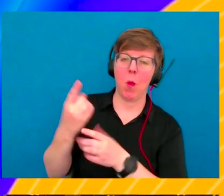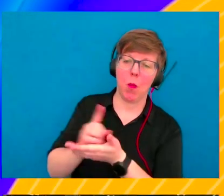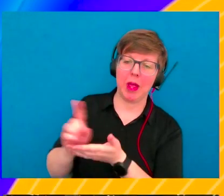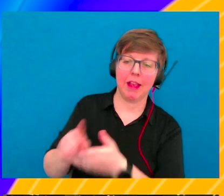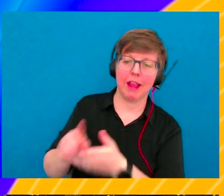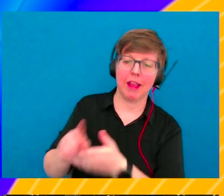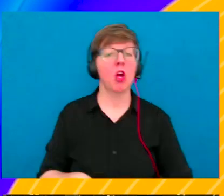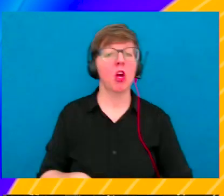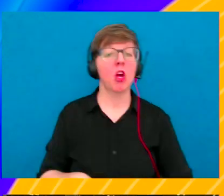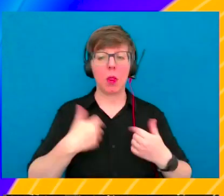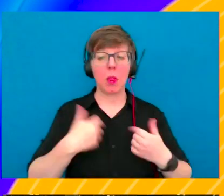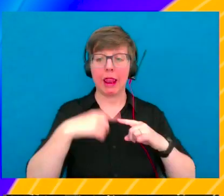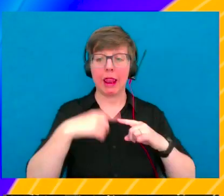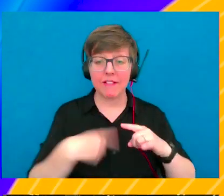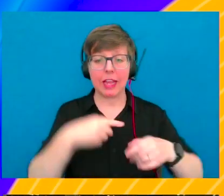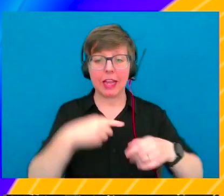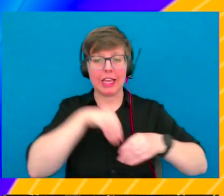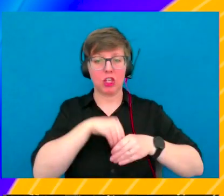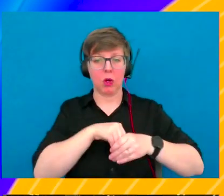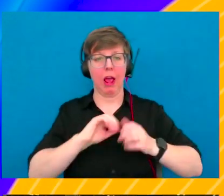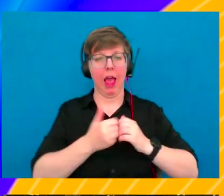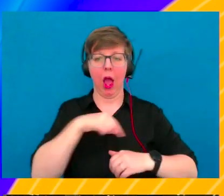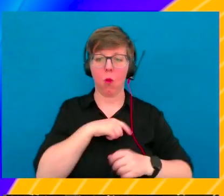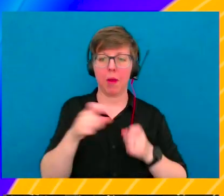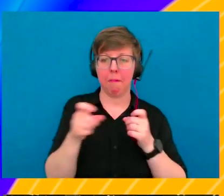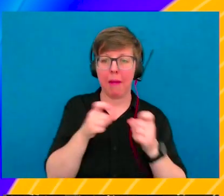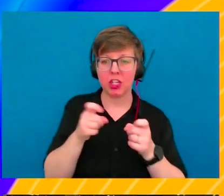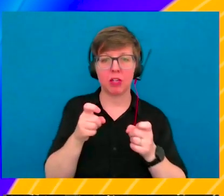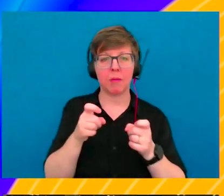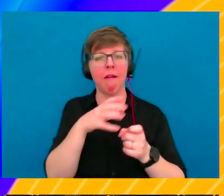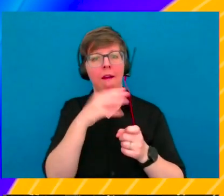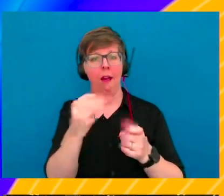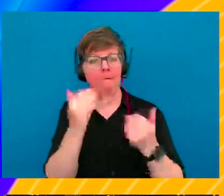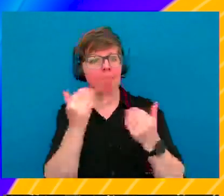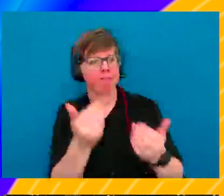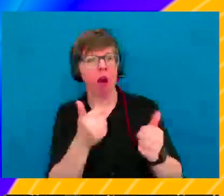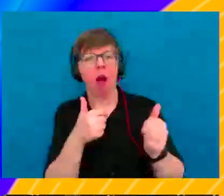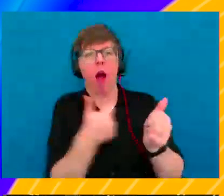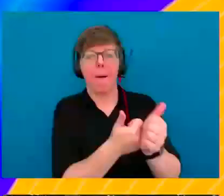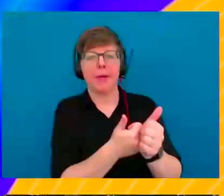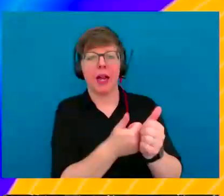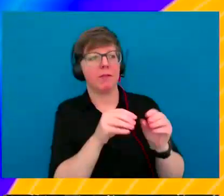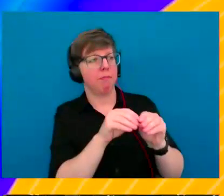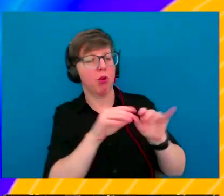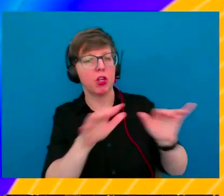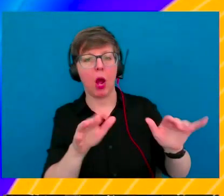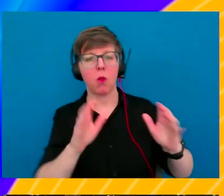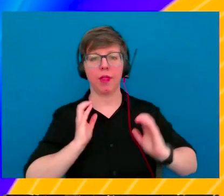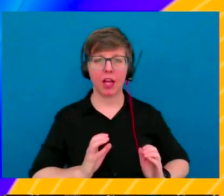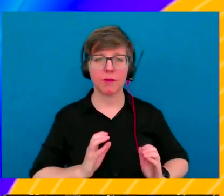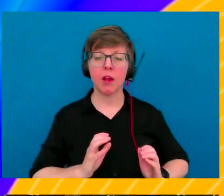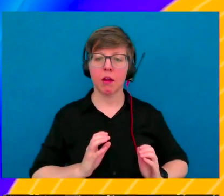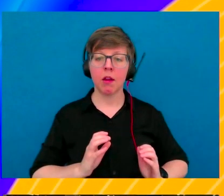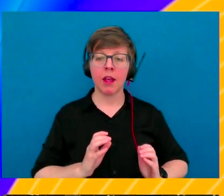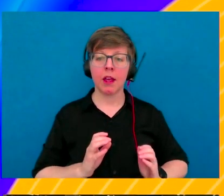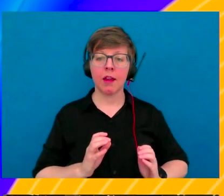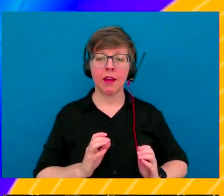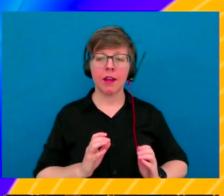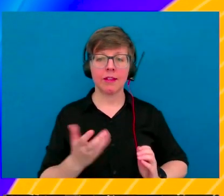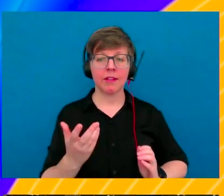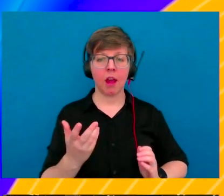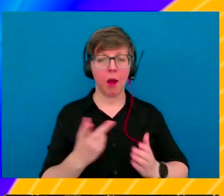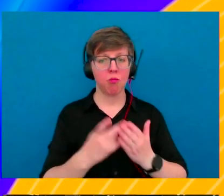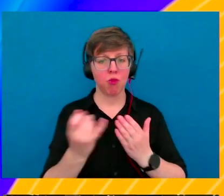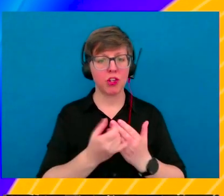how we manage these and keep these updated and push updates out to the customer. And it's a product that we think is really important for any company because it